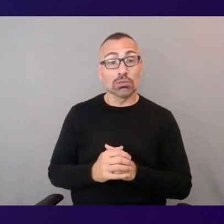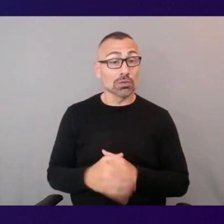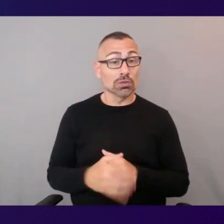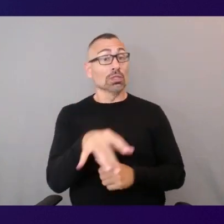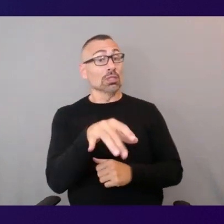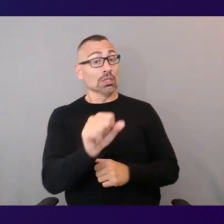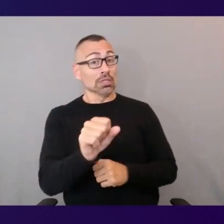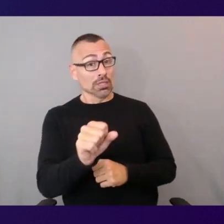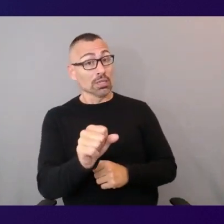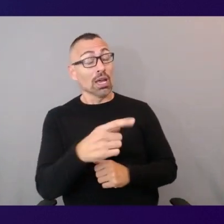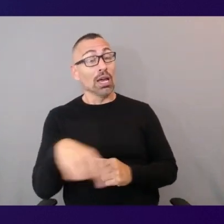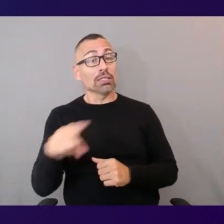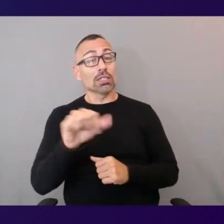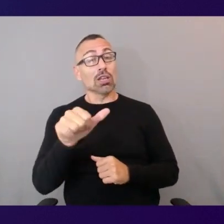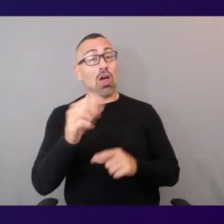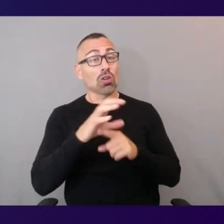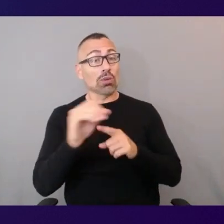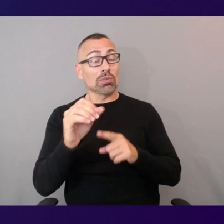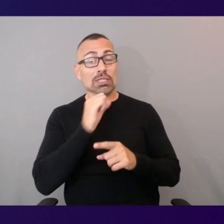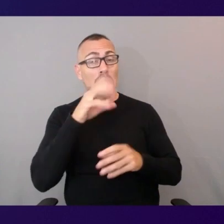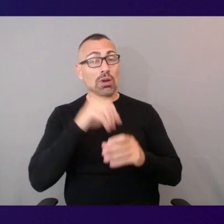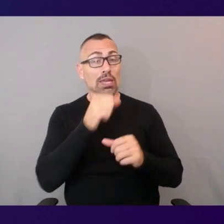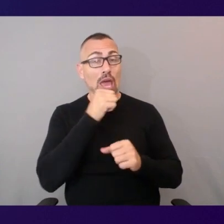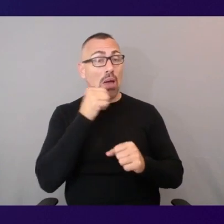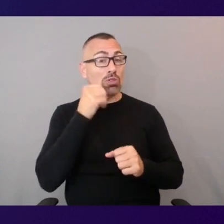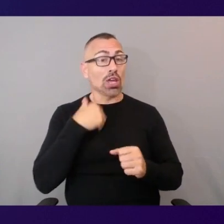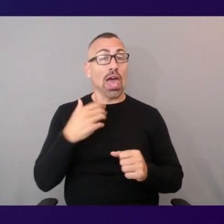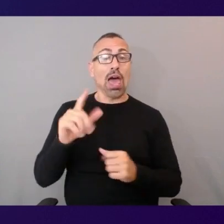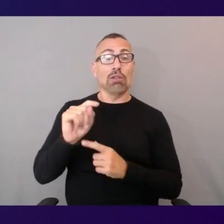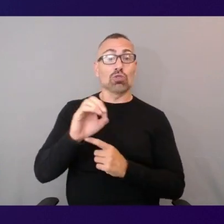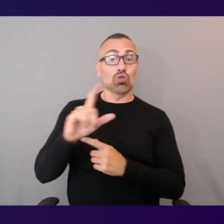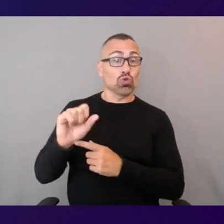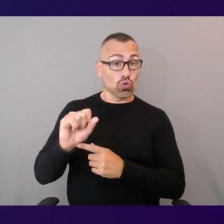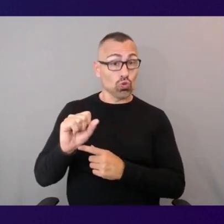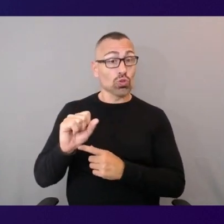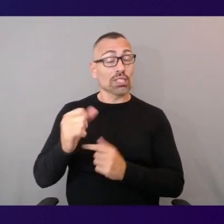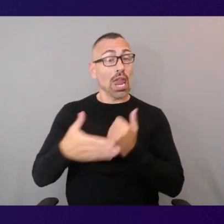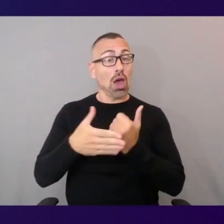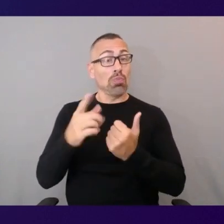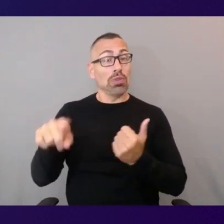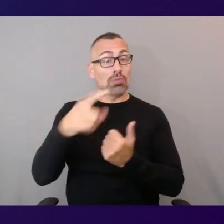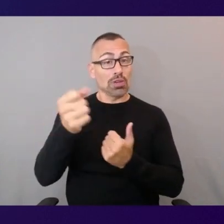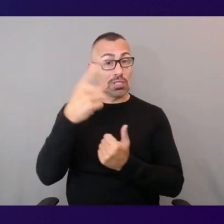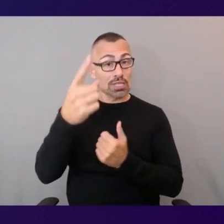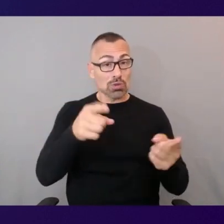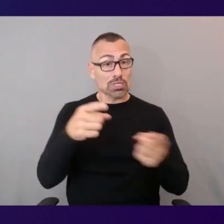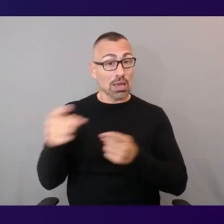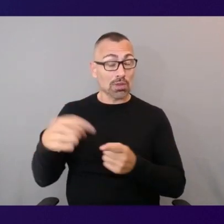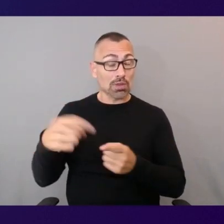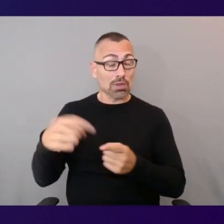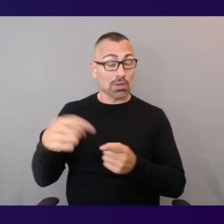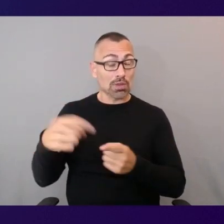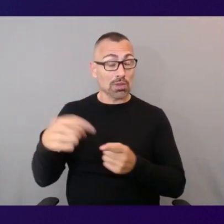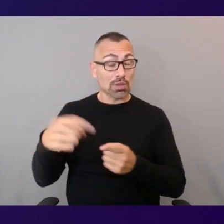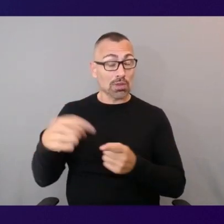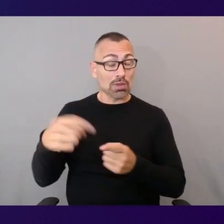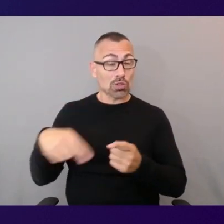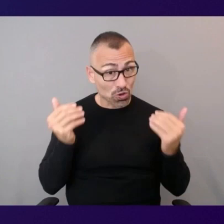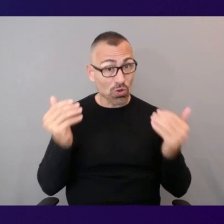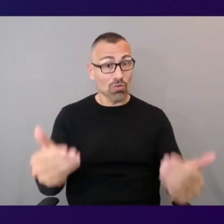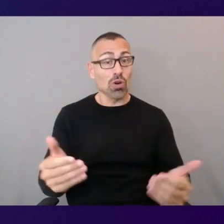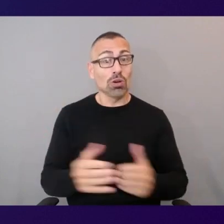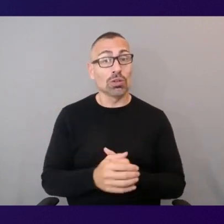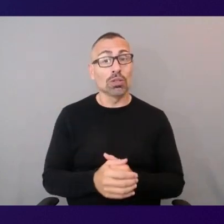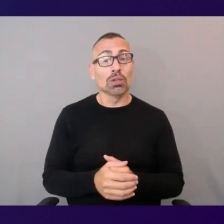monitoring capabilities to really help understand what that is so you can change that as you go along. Well, you guys both